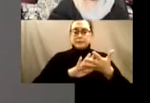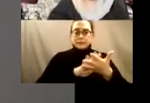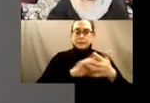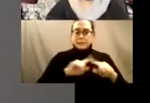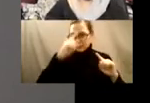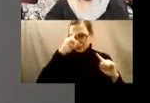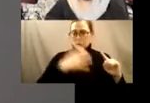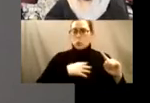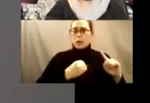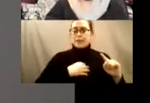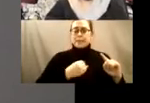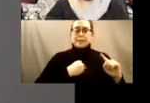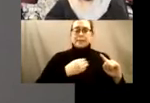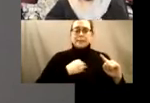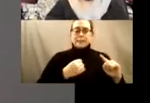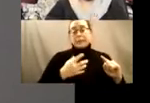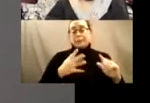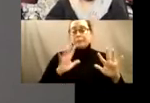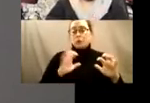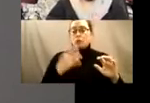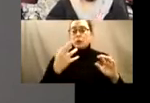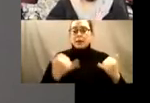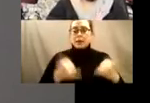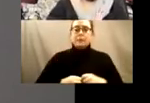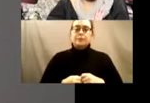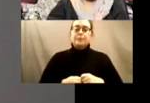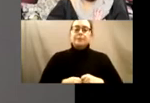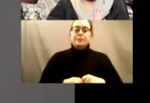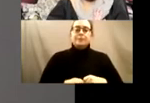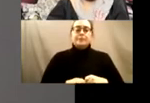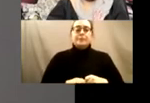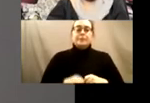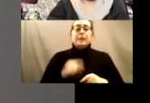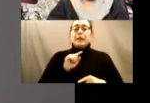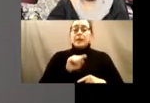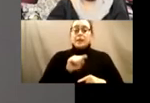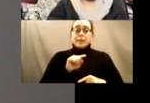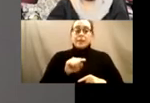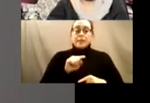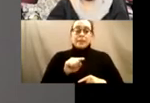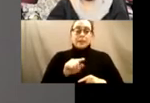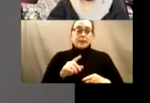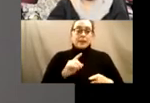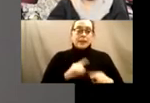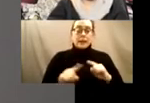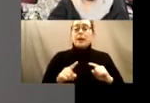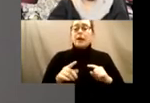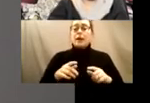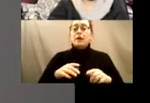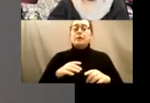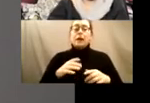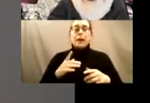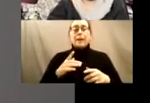right now. And this piece is mixed machine quilting and